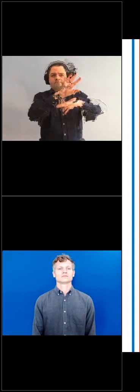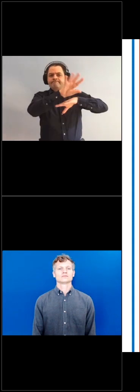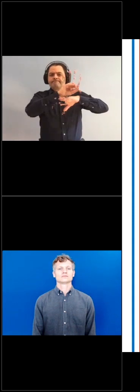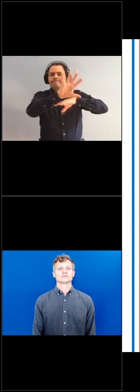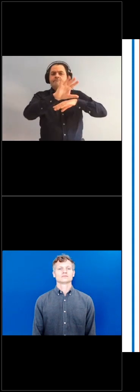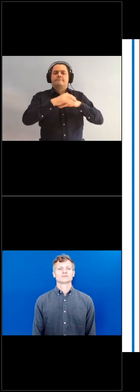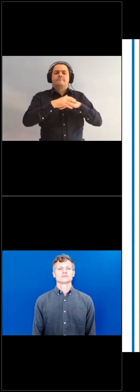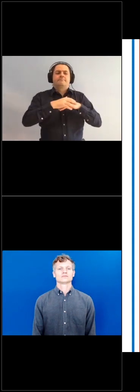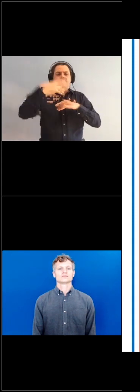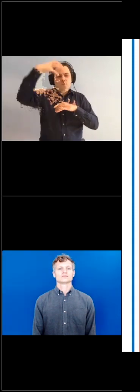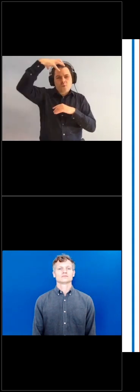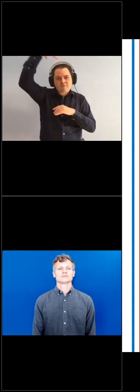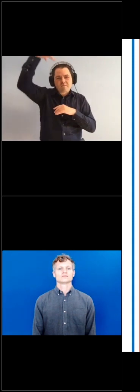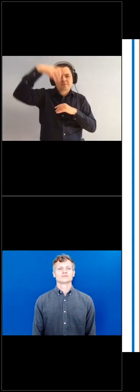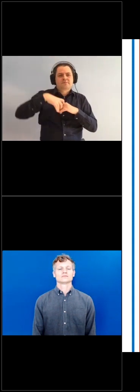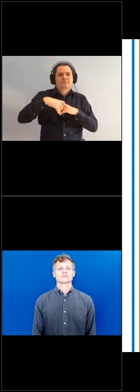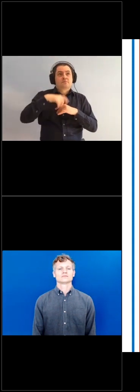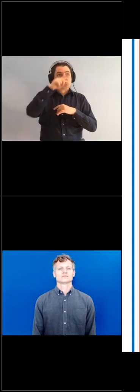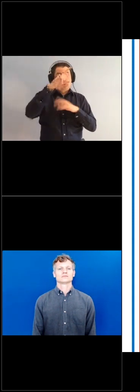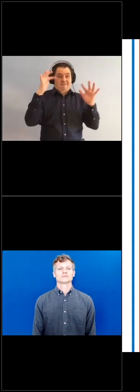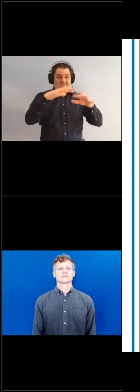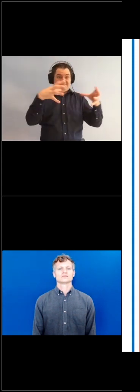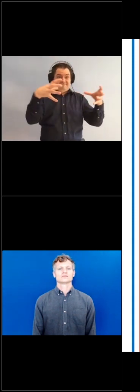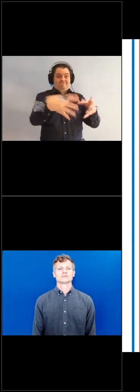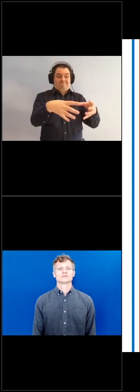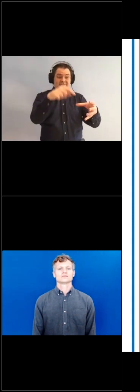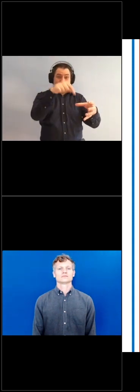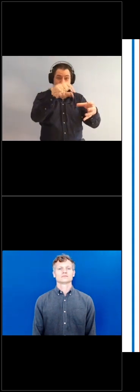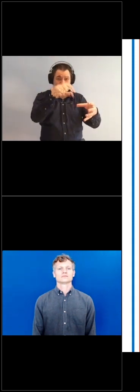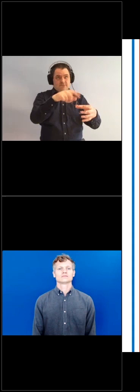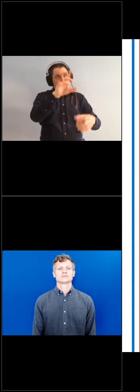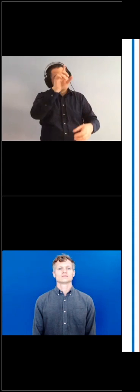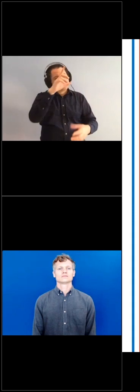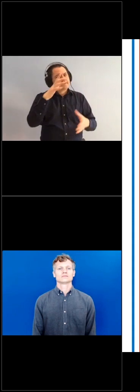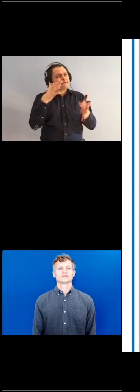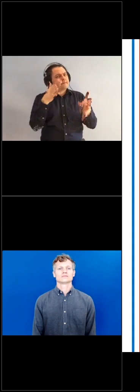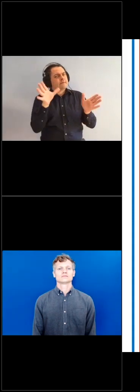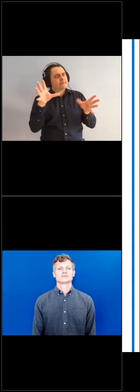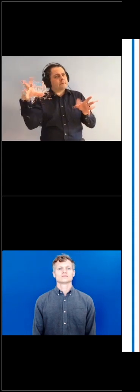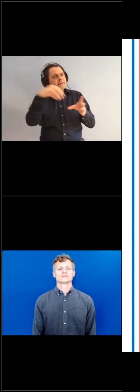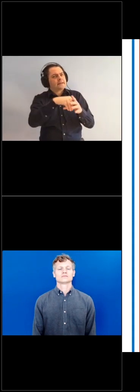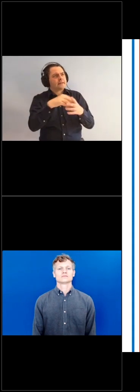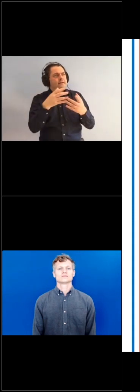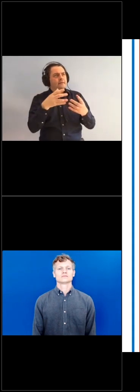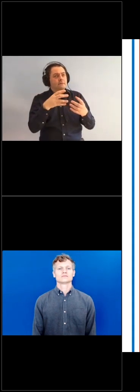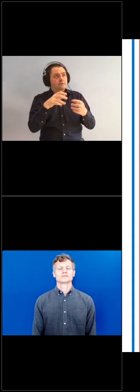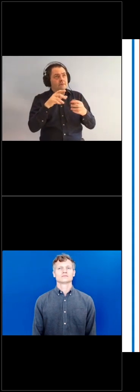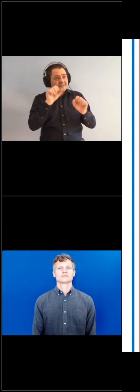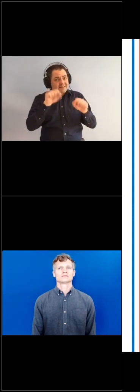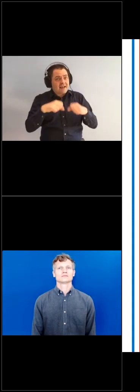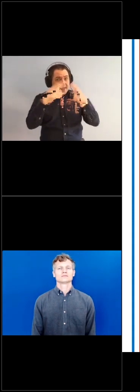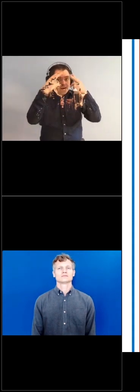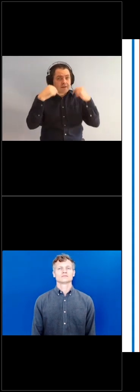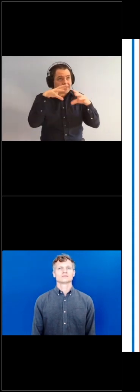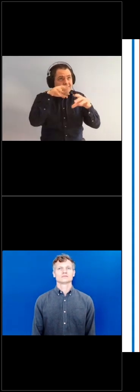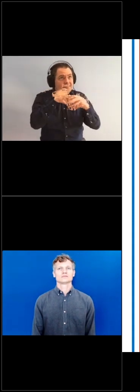network or coordination meeting, just raise the issue of inclusion and accessibility. Always pose the question. So